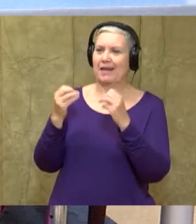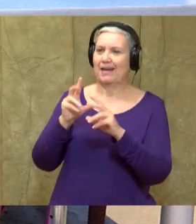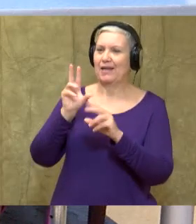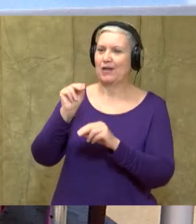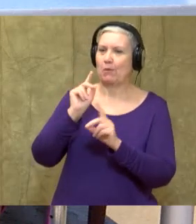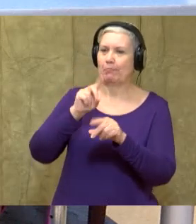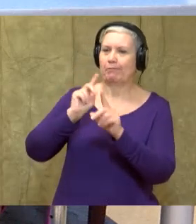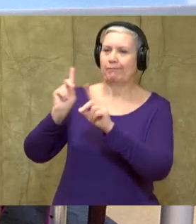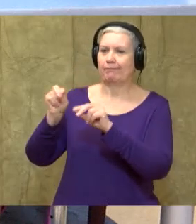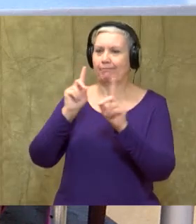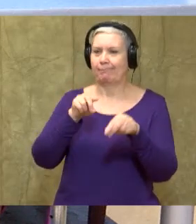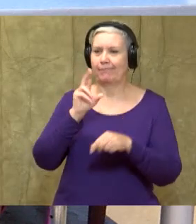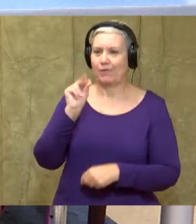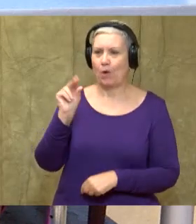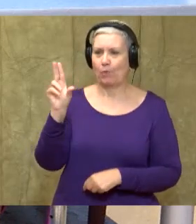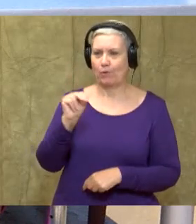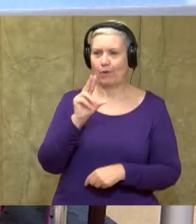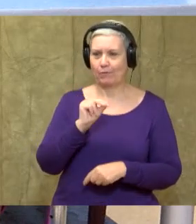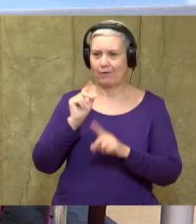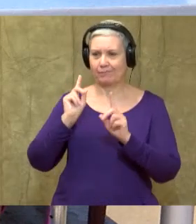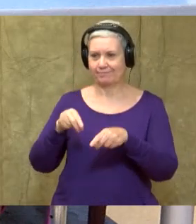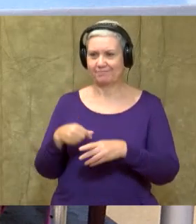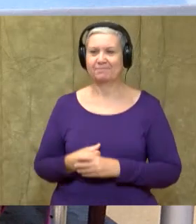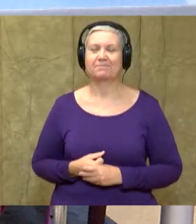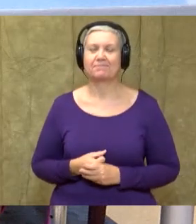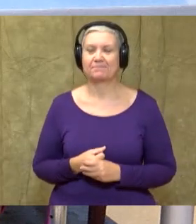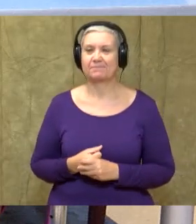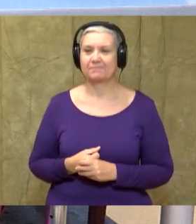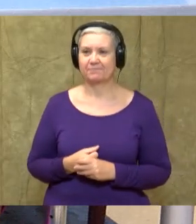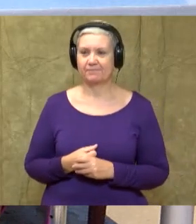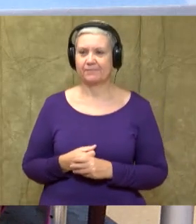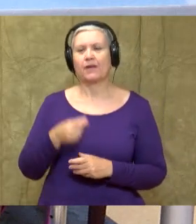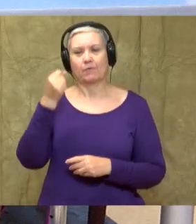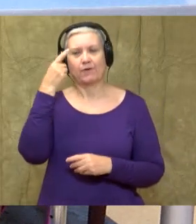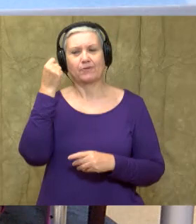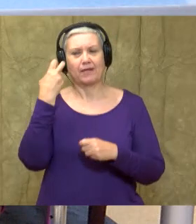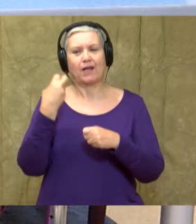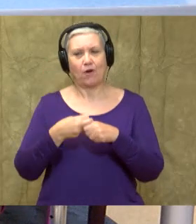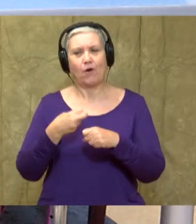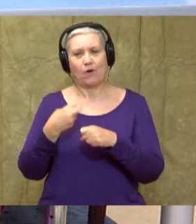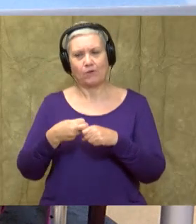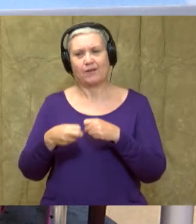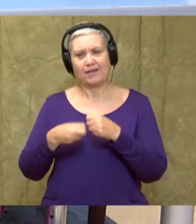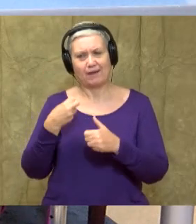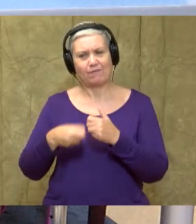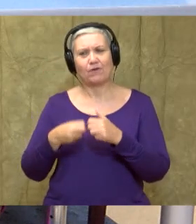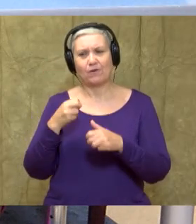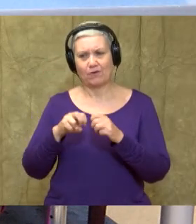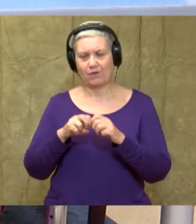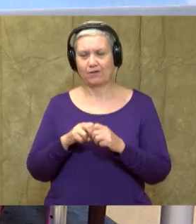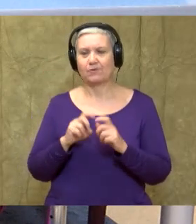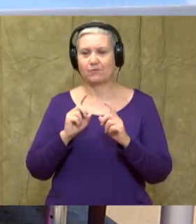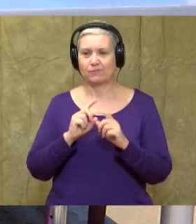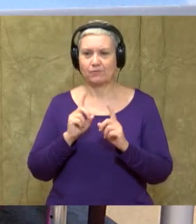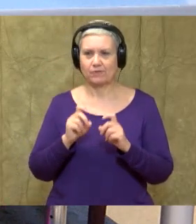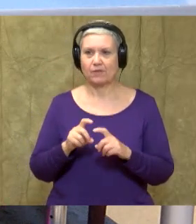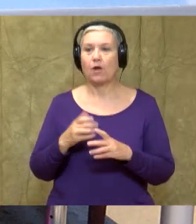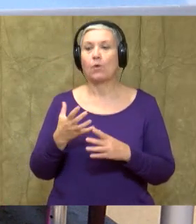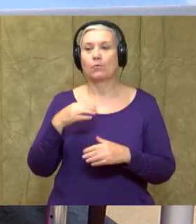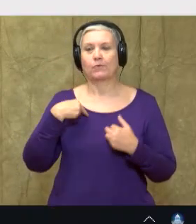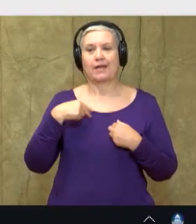we And understand. it's okay. We understand. Okay. And let's see our scores. We have a